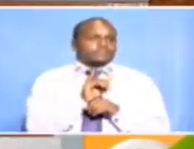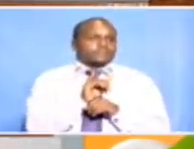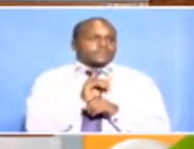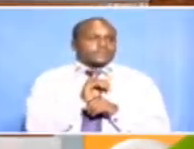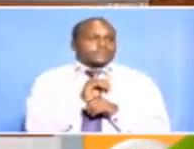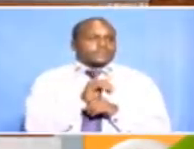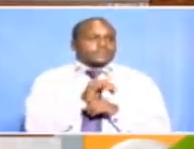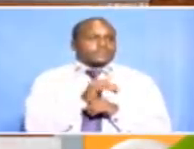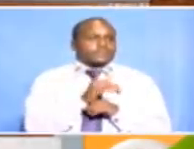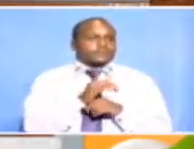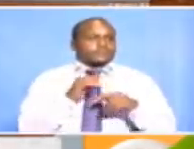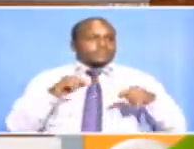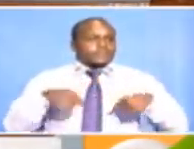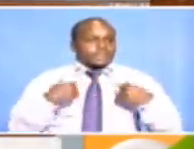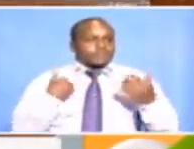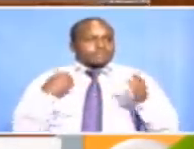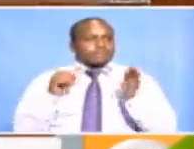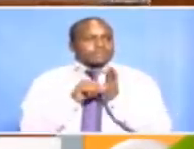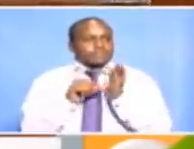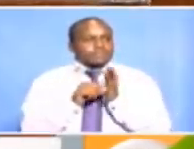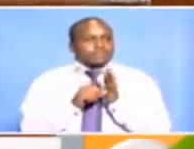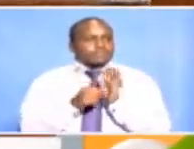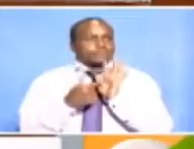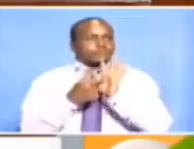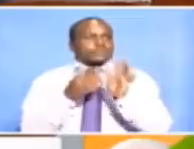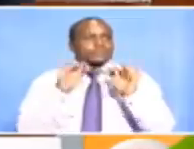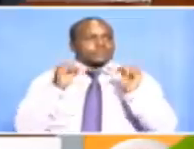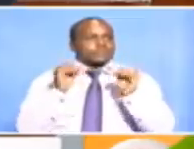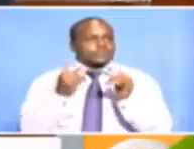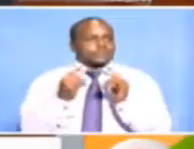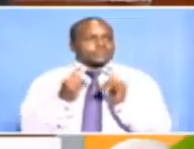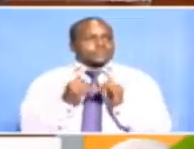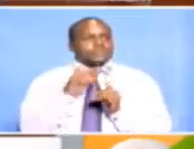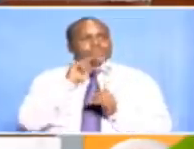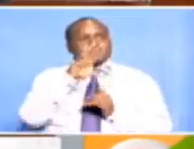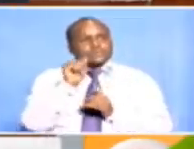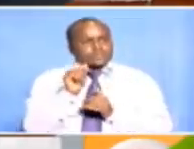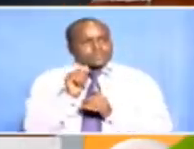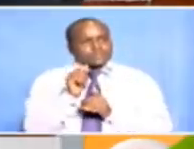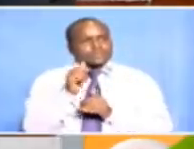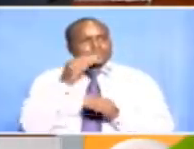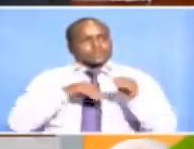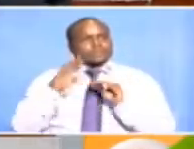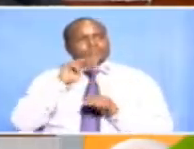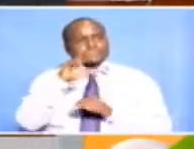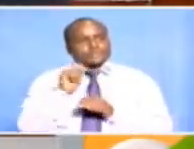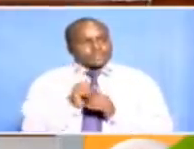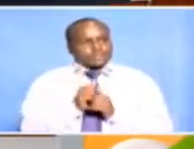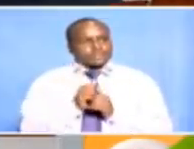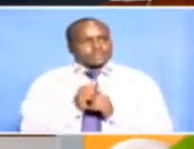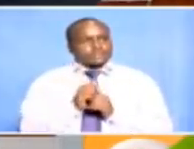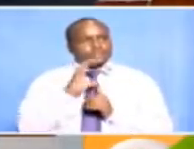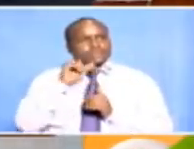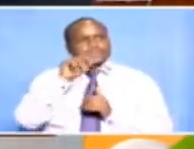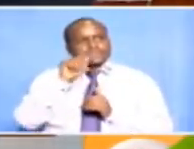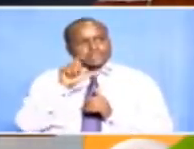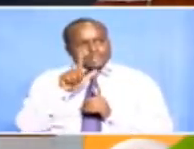myself have a problem. You just aired some news by some Shenzi MCA, corrupt MCA, Akatel,